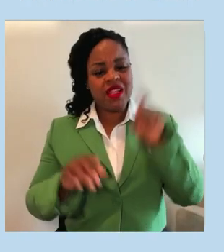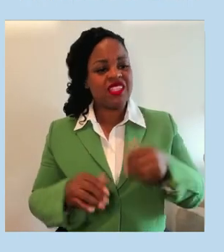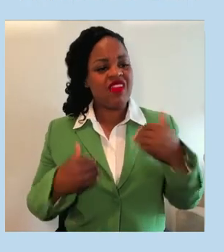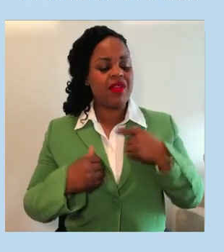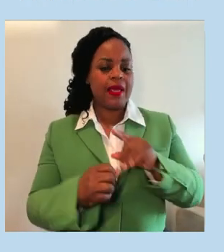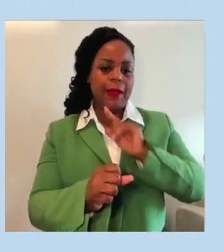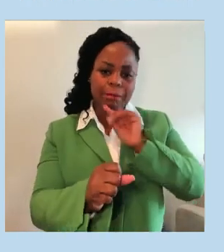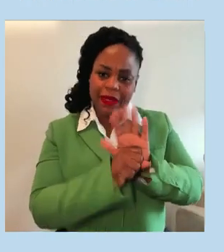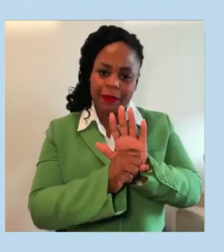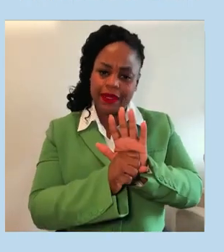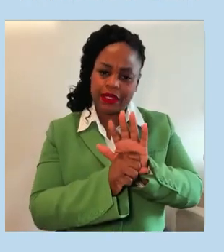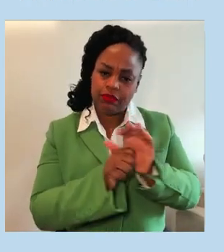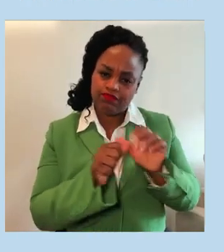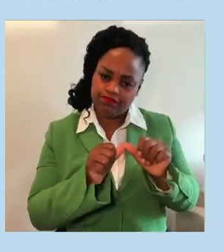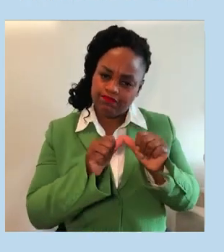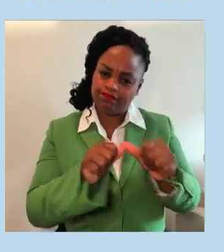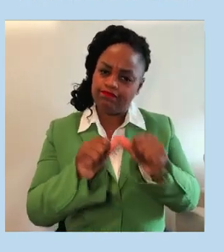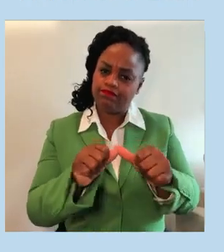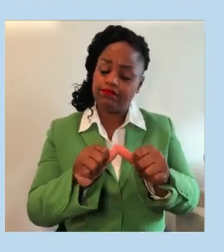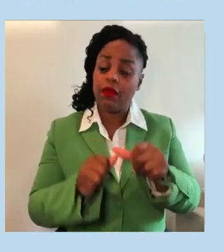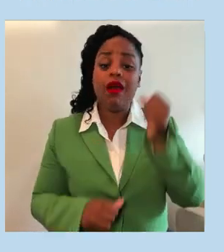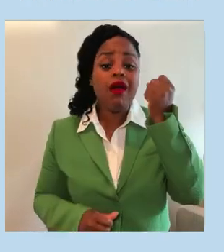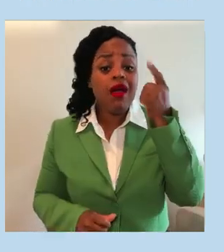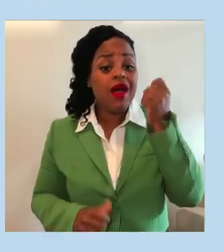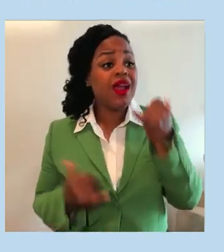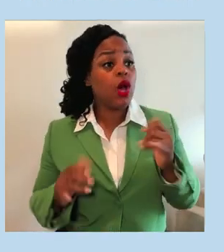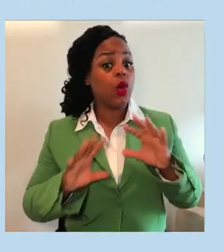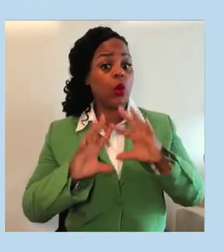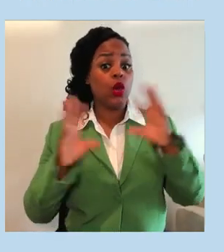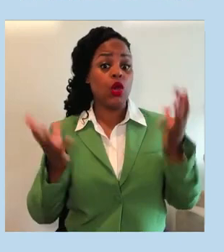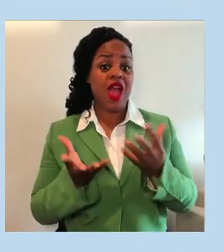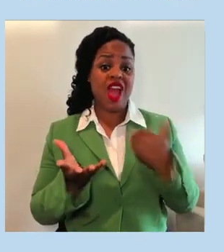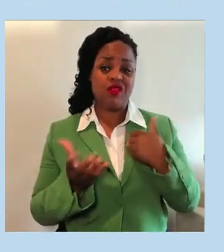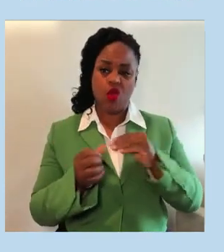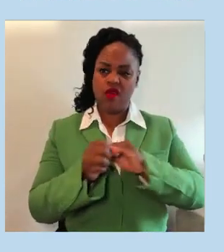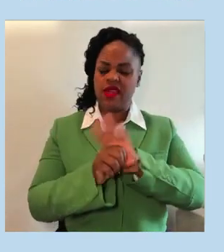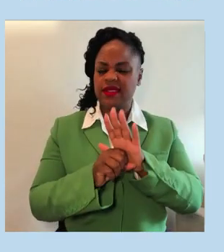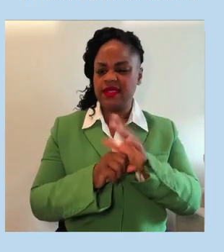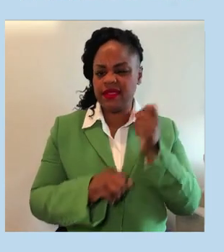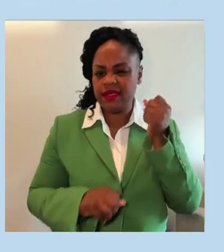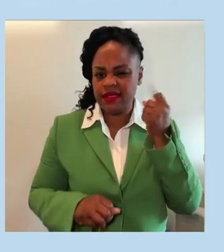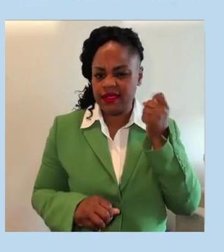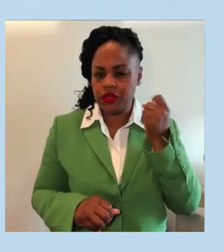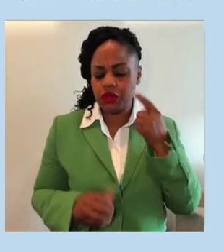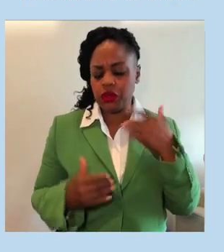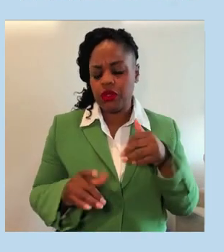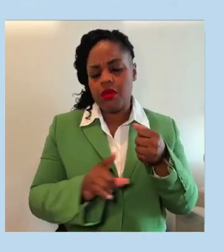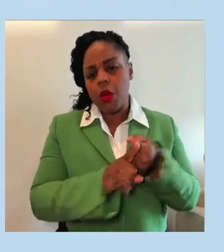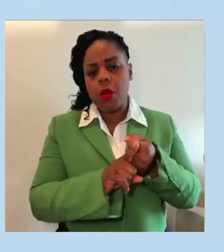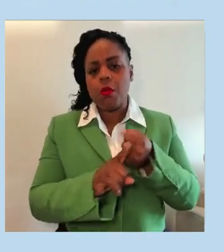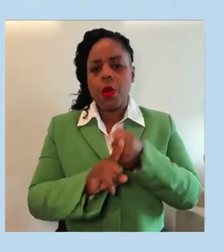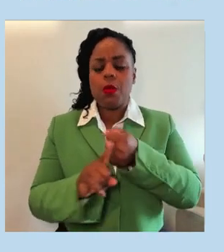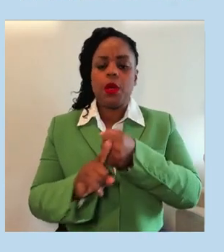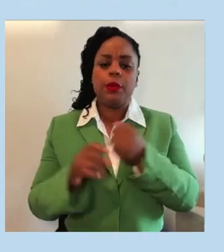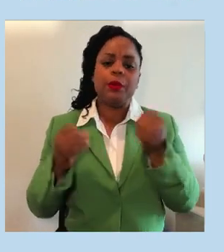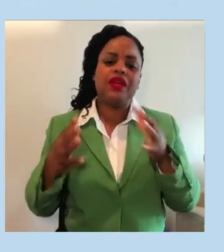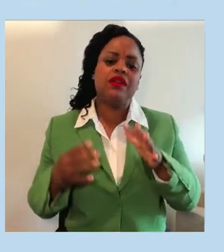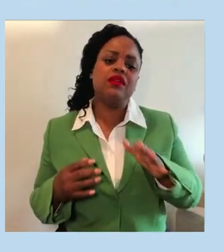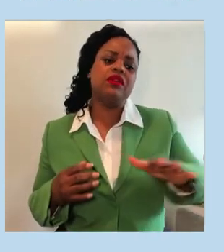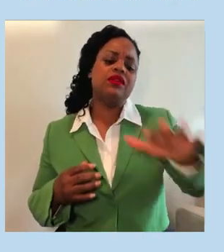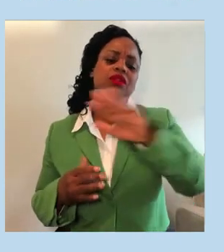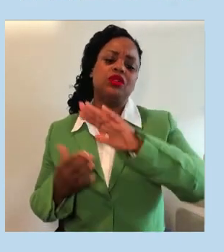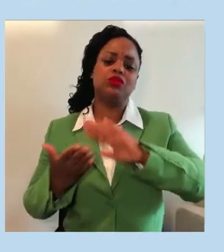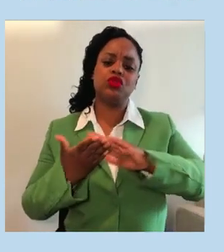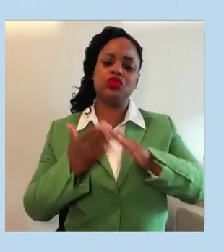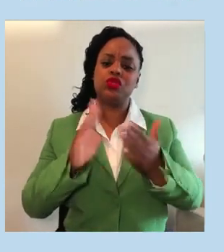with COVID-19 and the devastation it's brought to communities around the world. We've seen it right here at home. Women and girls have